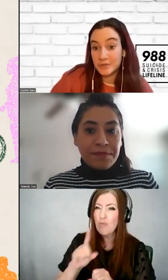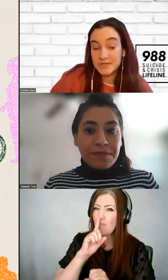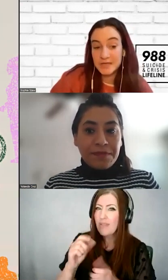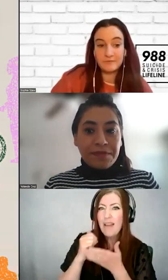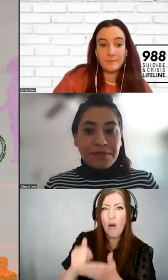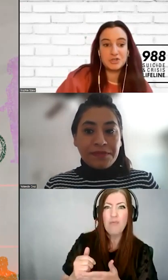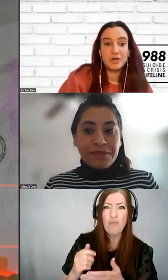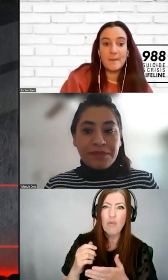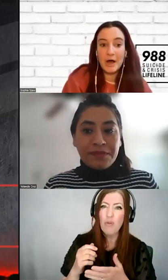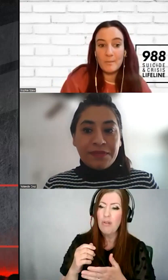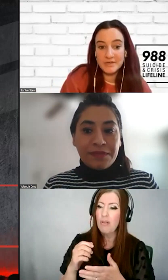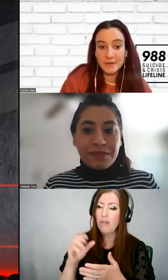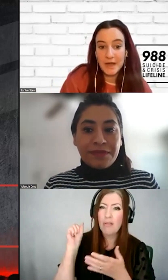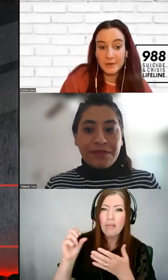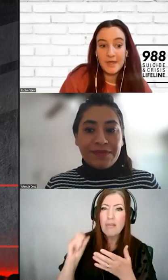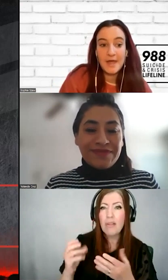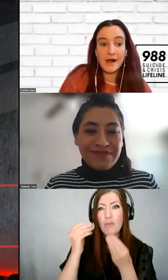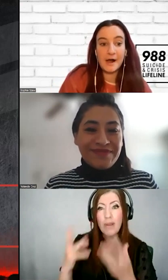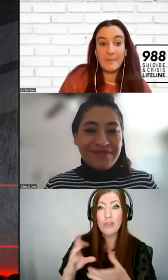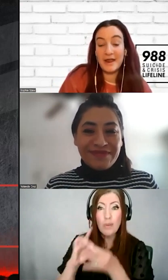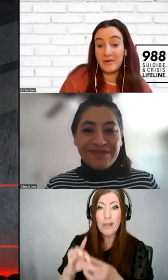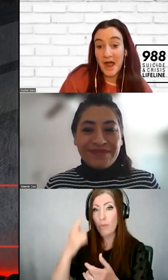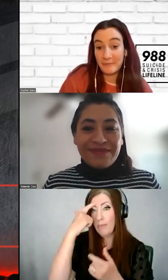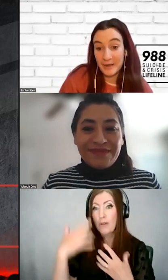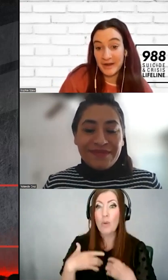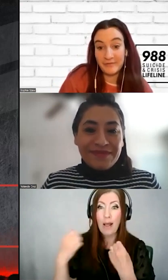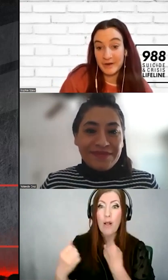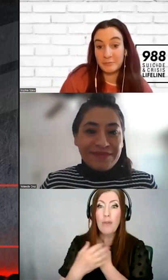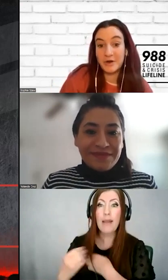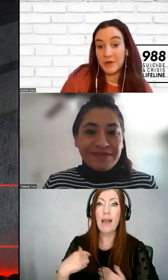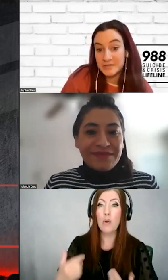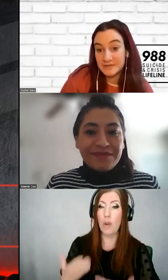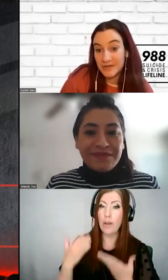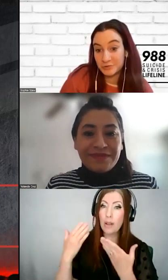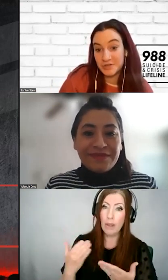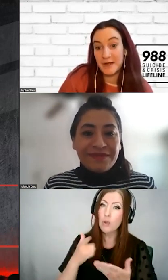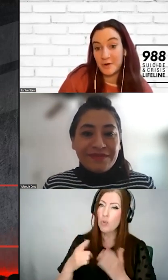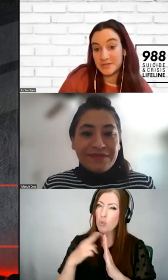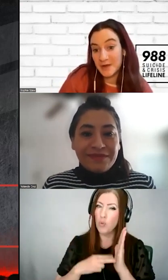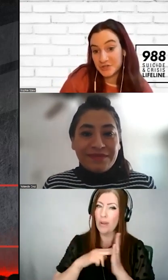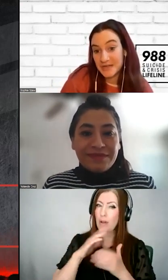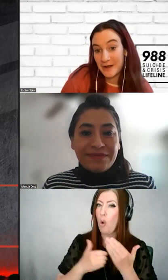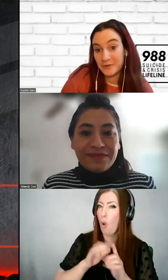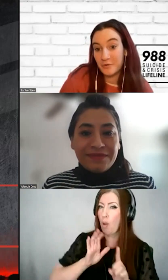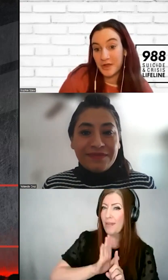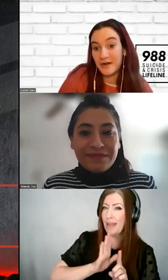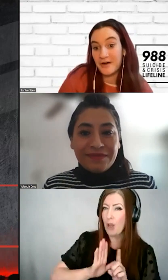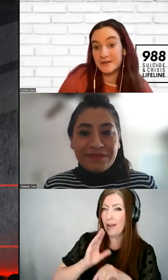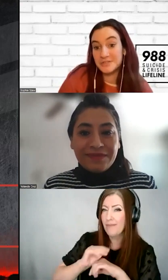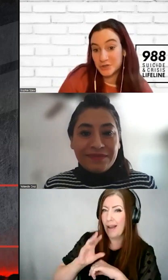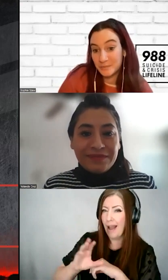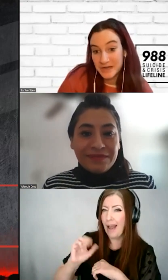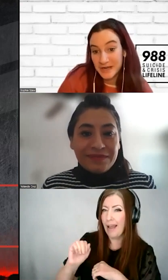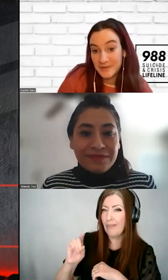in producing information about mental health. And I recommend everybody read all of his advisories. I want to especially shout out the one